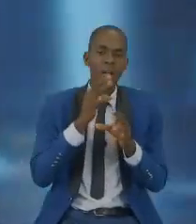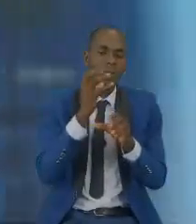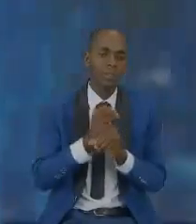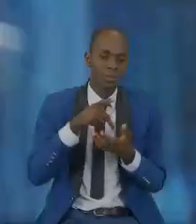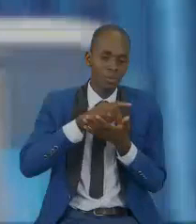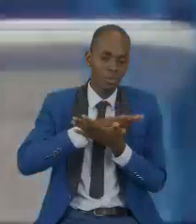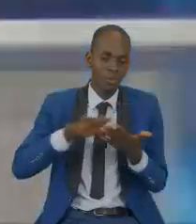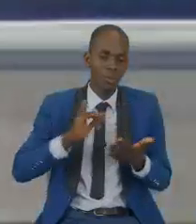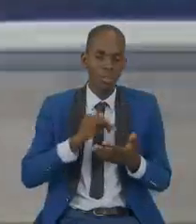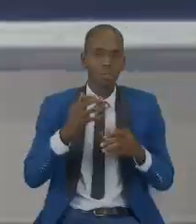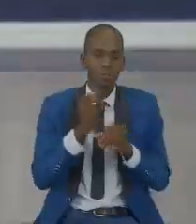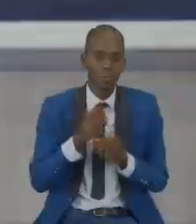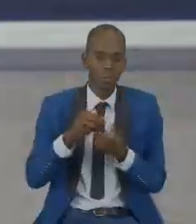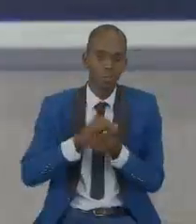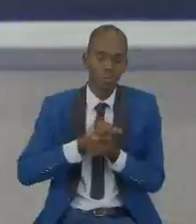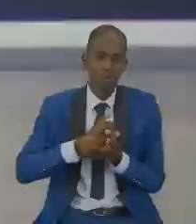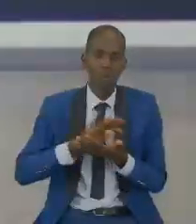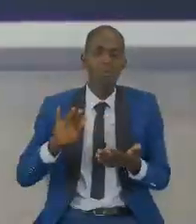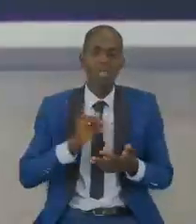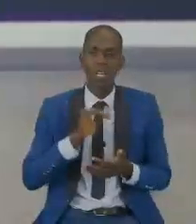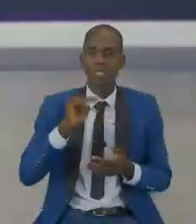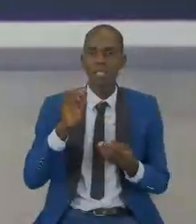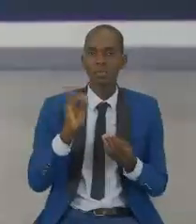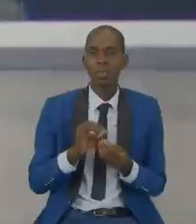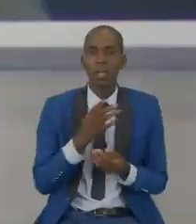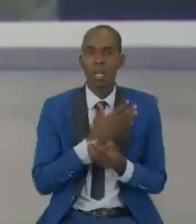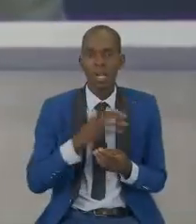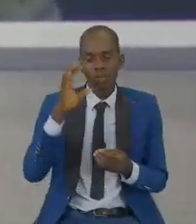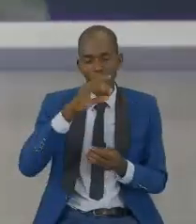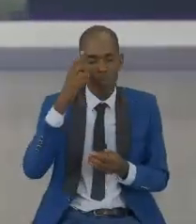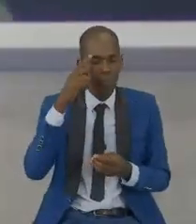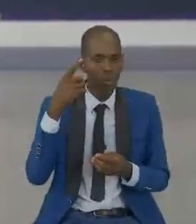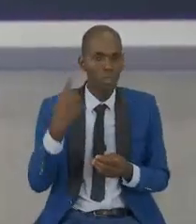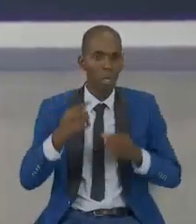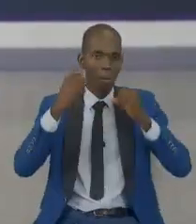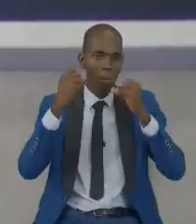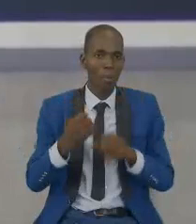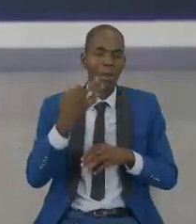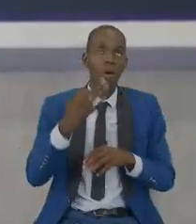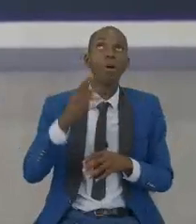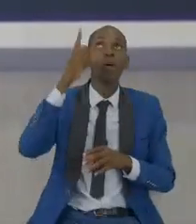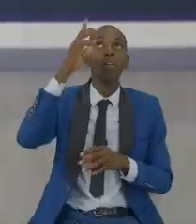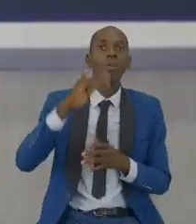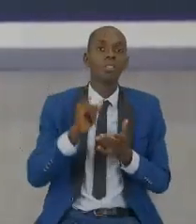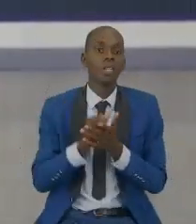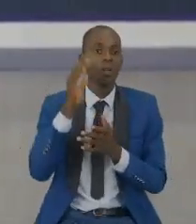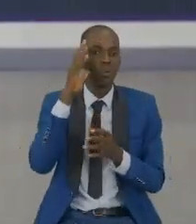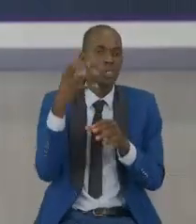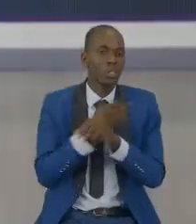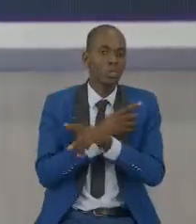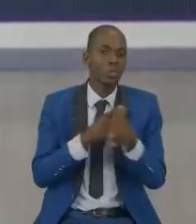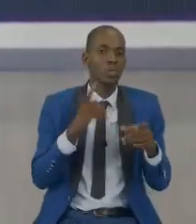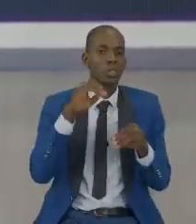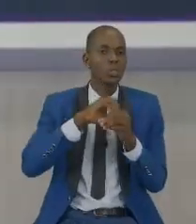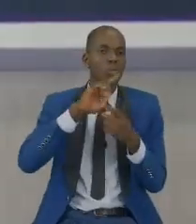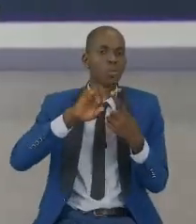need the possession of the power of God that will carry me through all the things I need to do